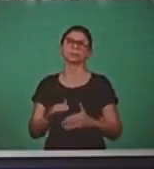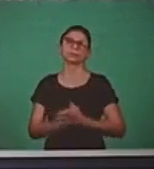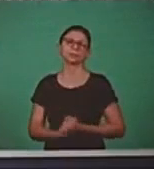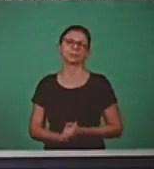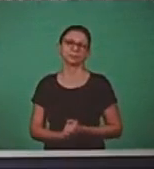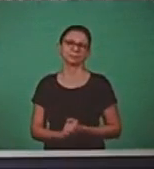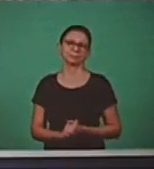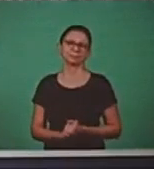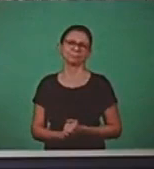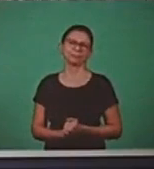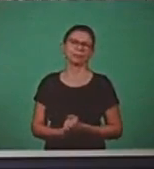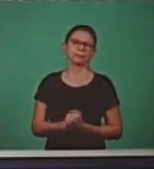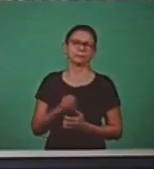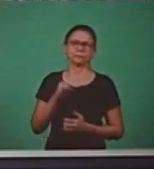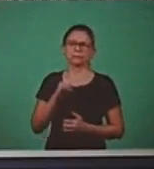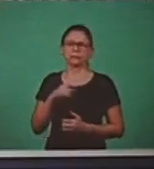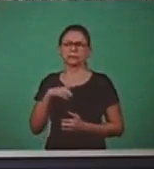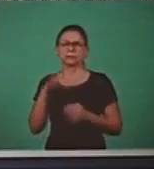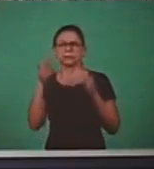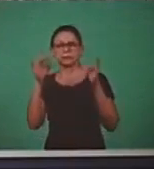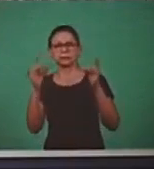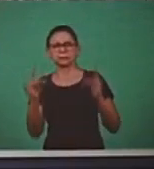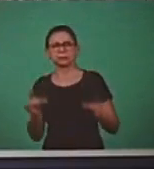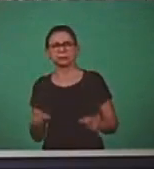of the unfaithful church. The lamps